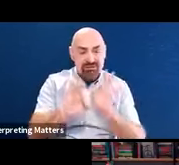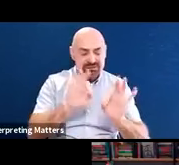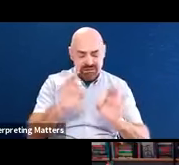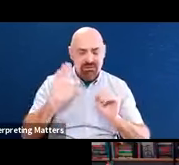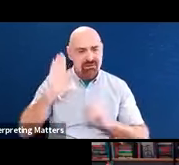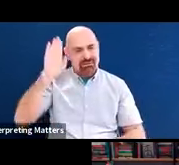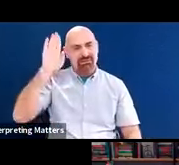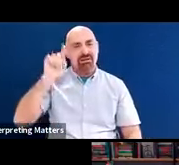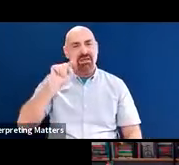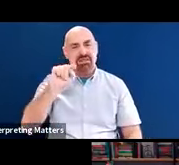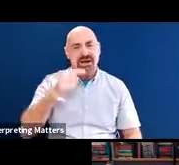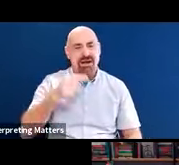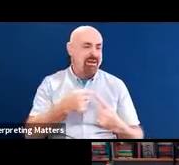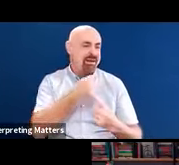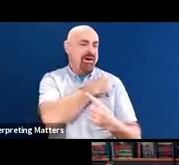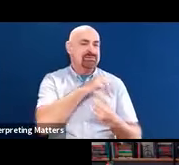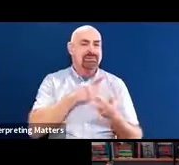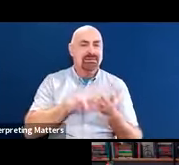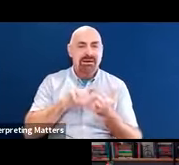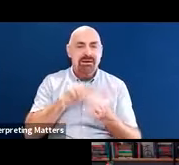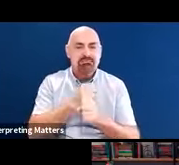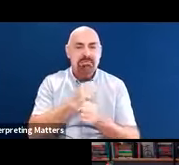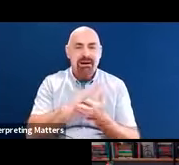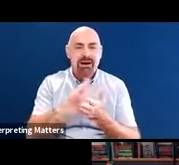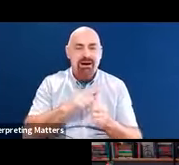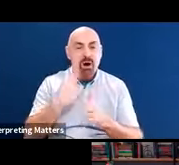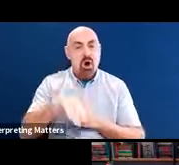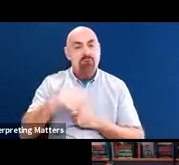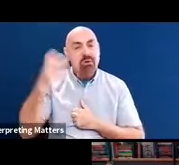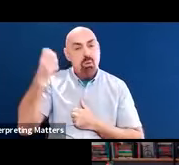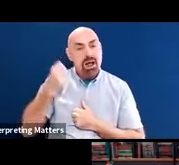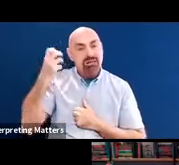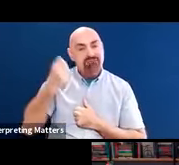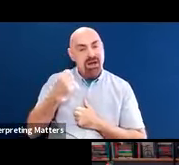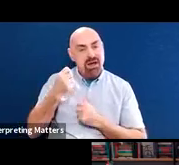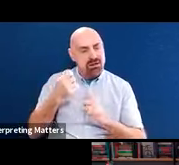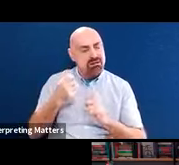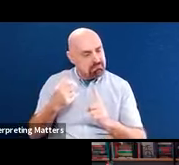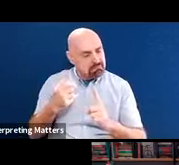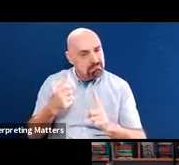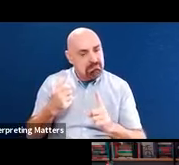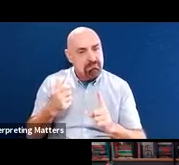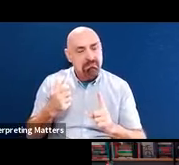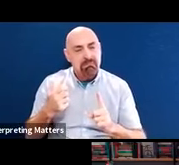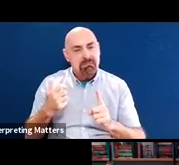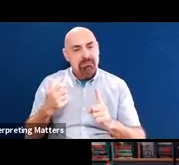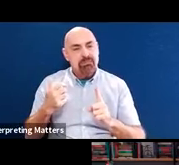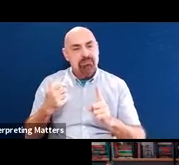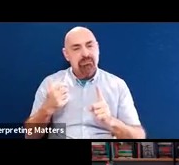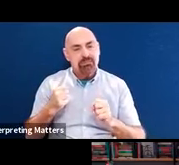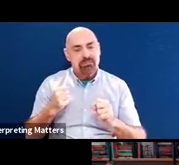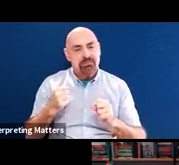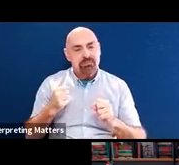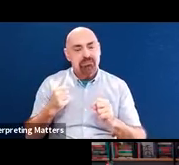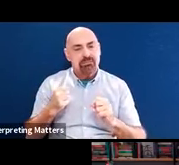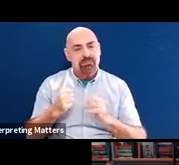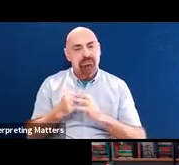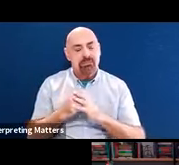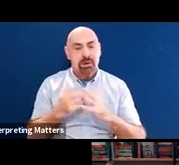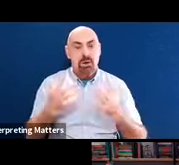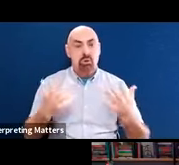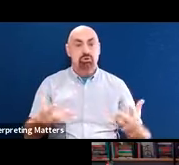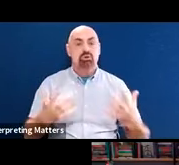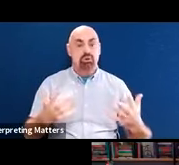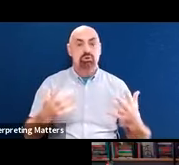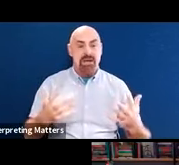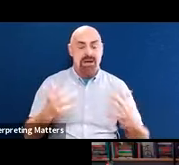about the question that Megha got about welfare, because I actually think it's really important. In some ways, the framing of today's, or